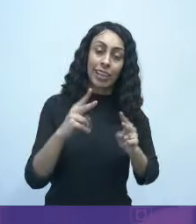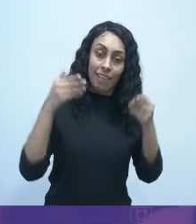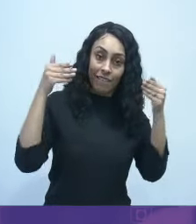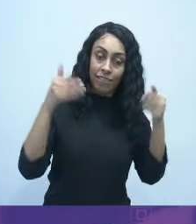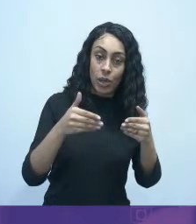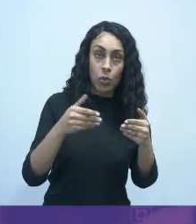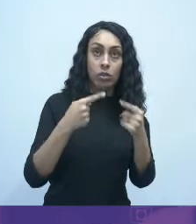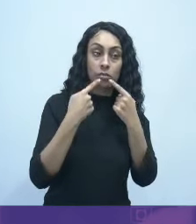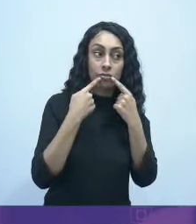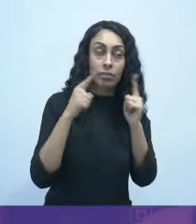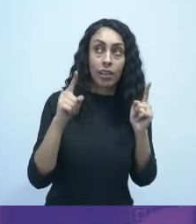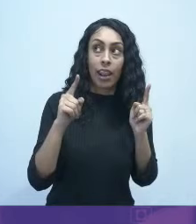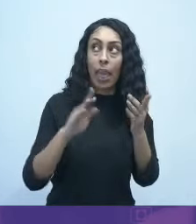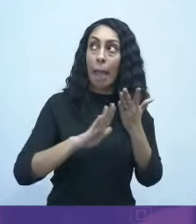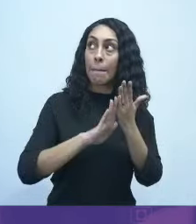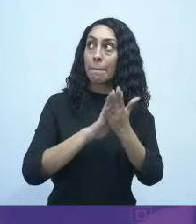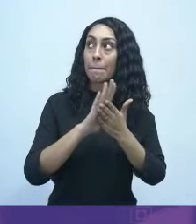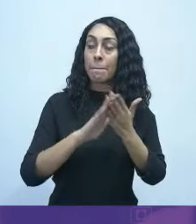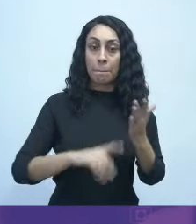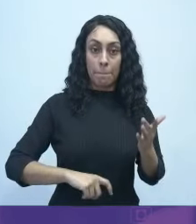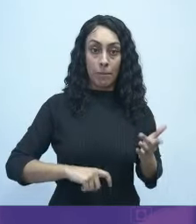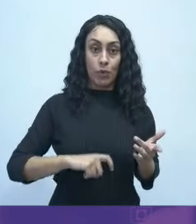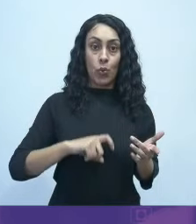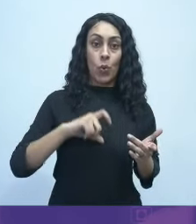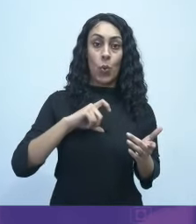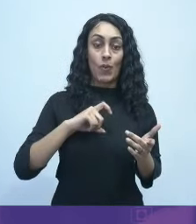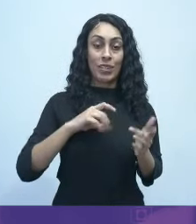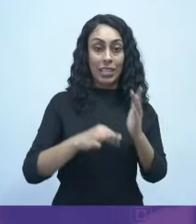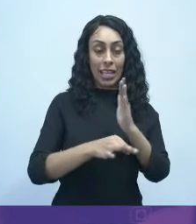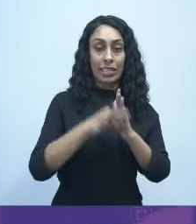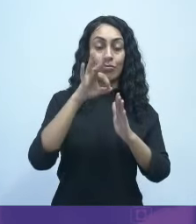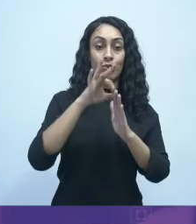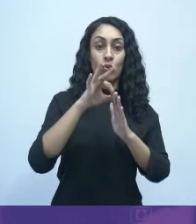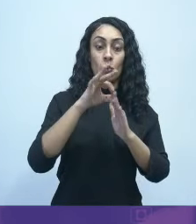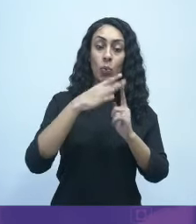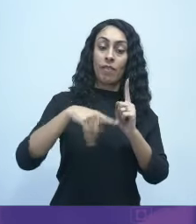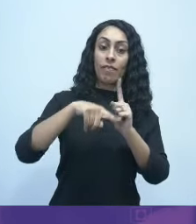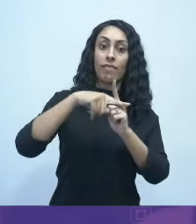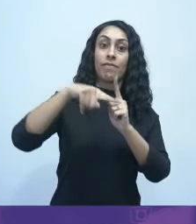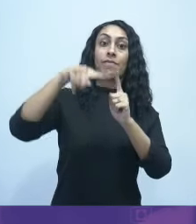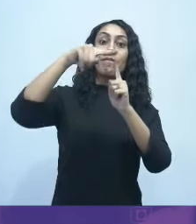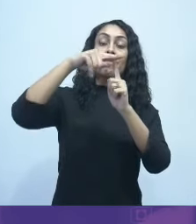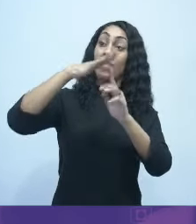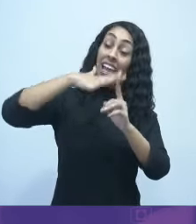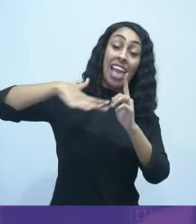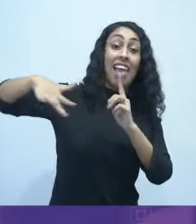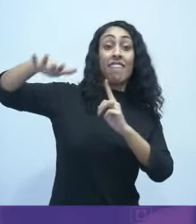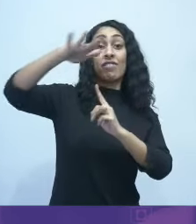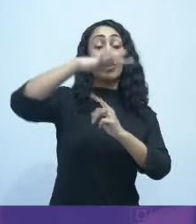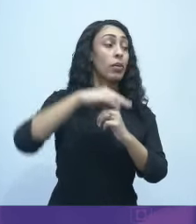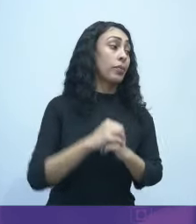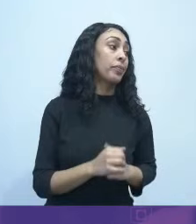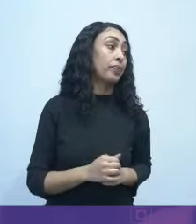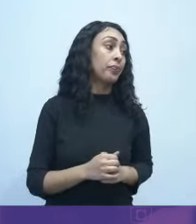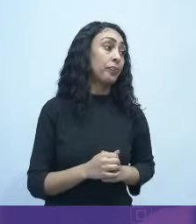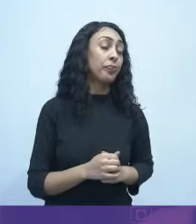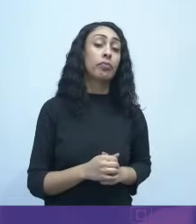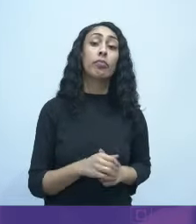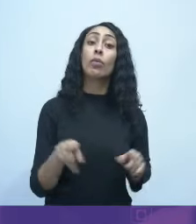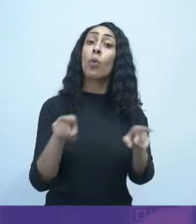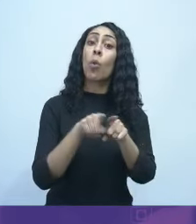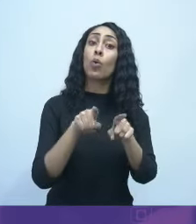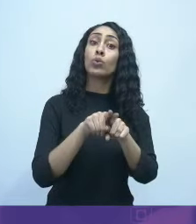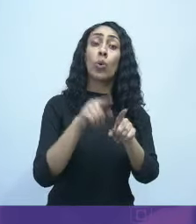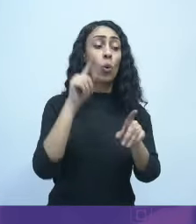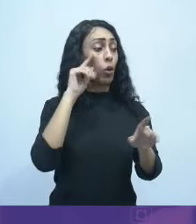how declaring can improve the position for everybody, but also that